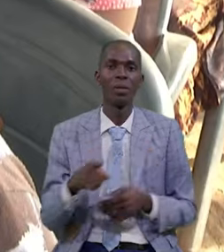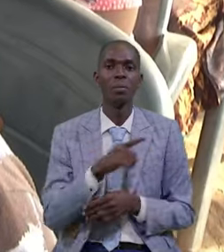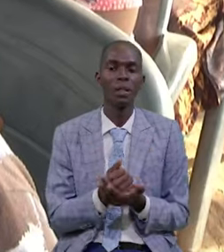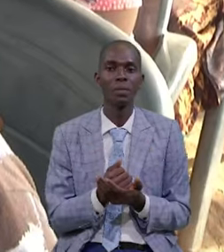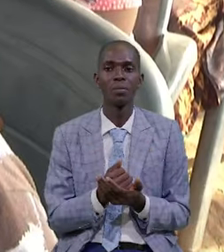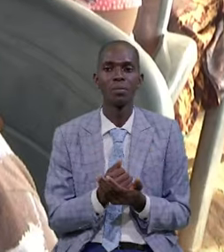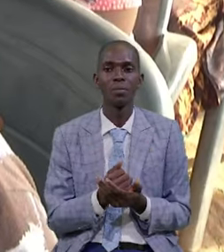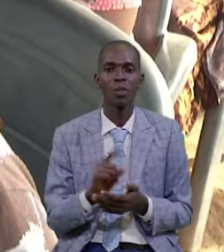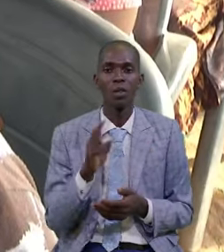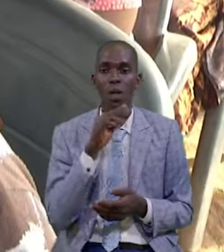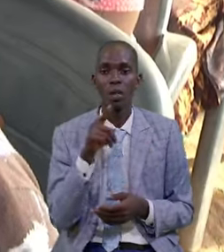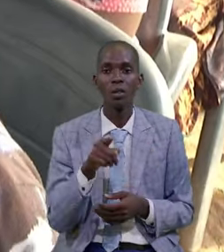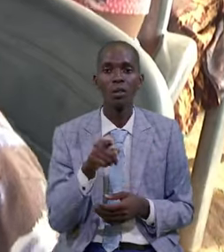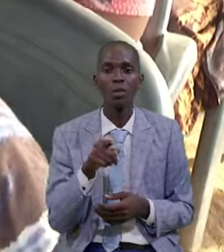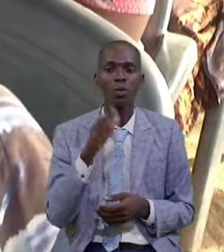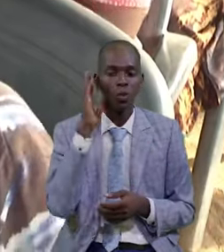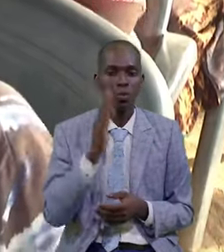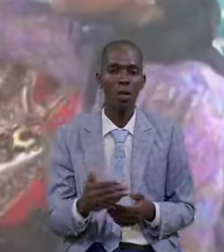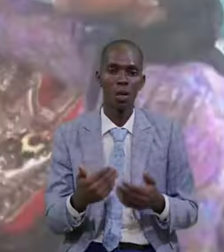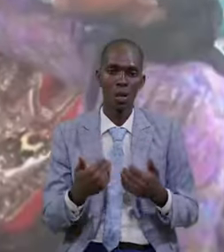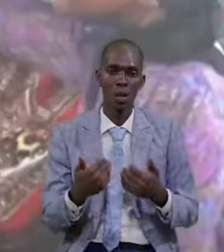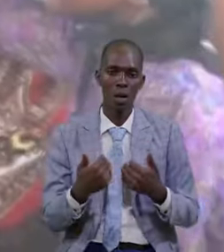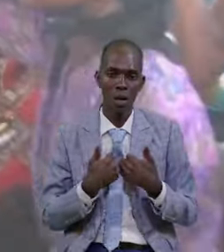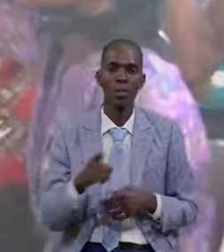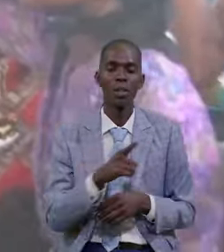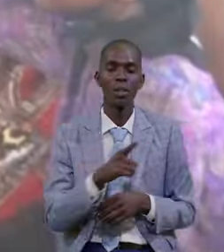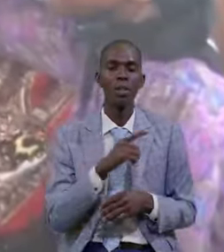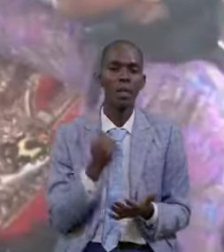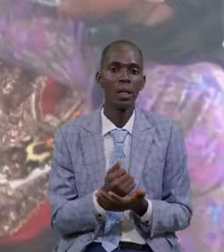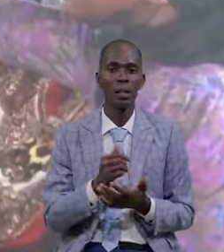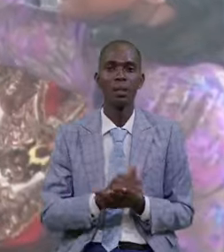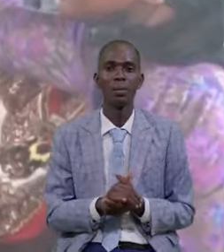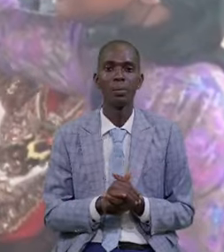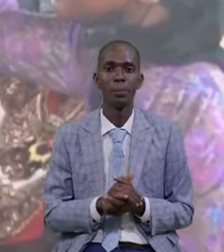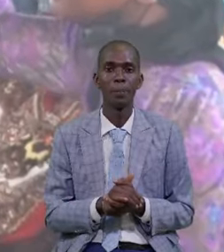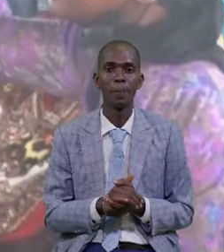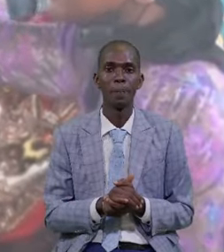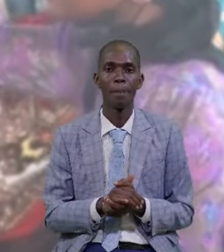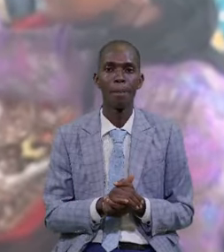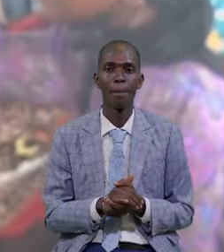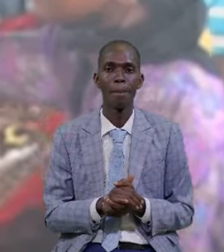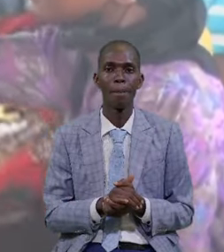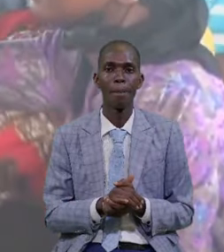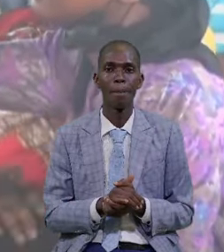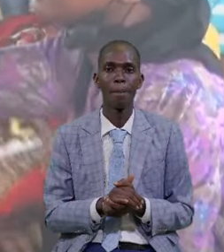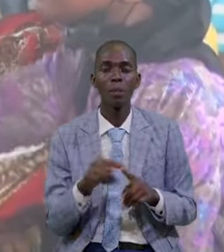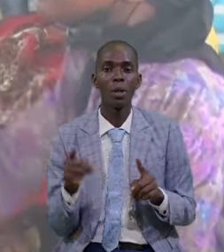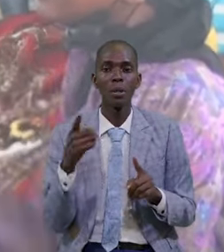are you? Ye shall have them. But the point is, do